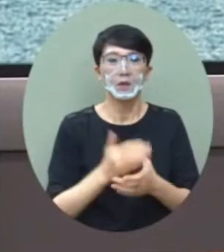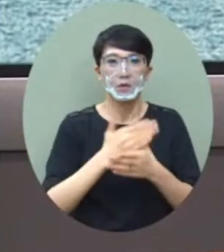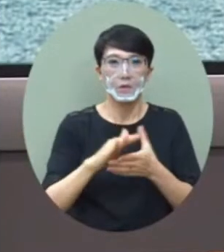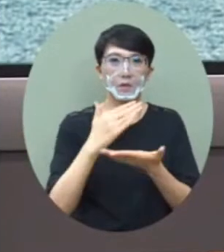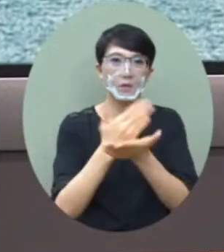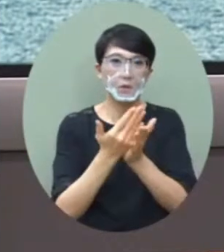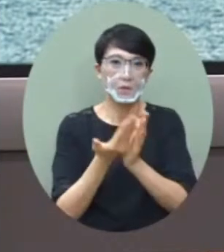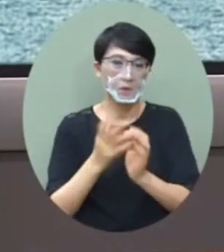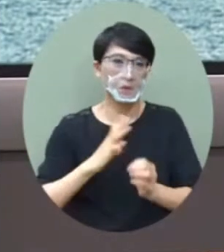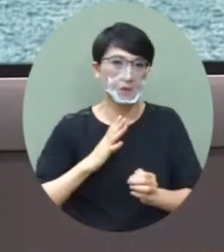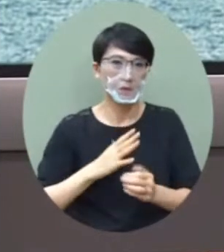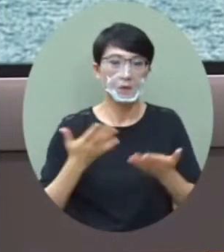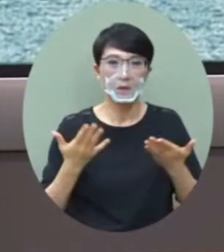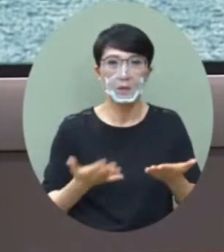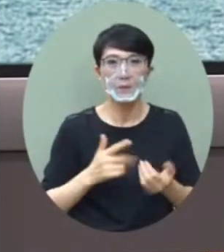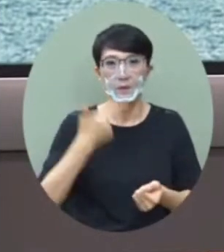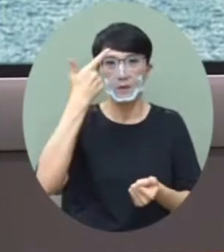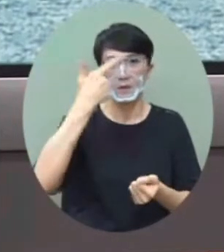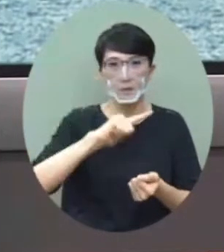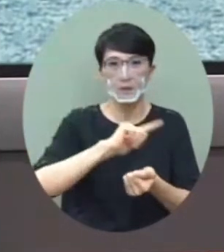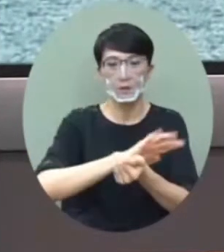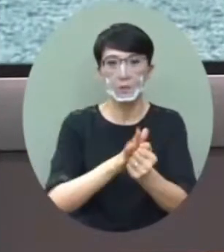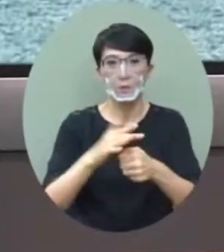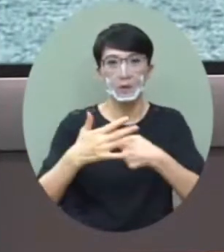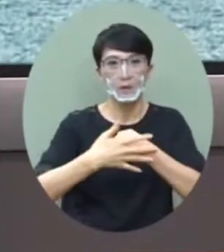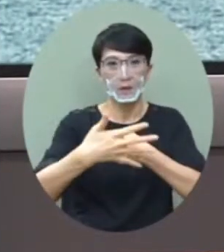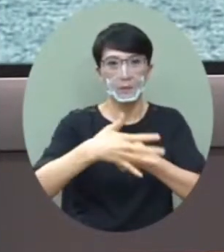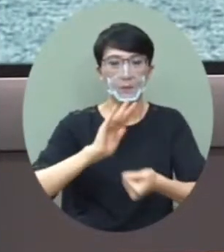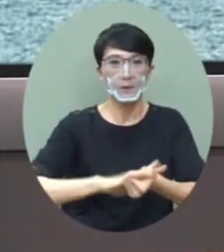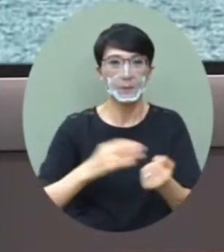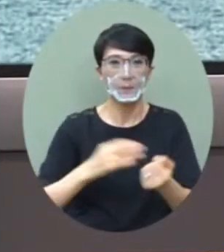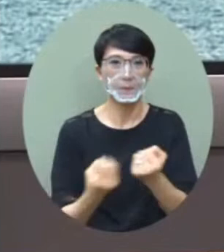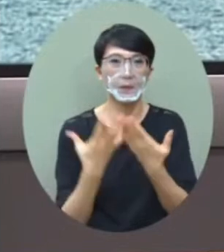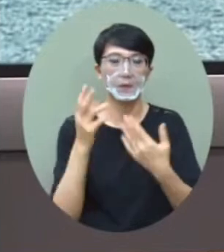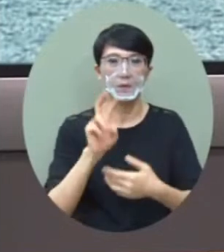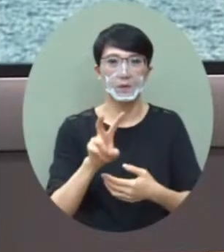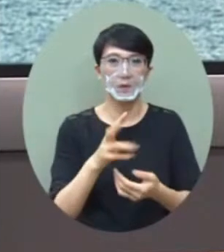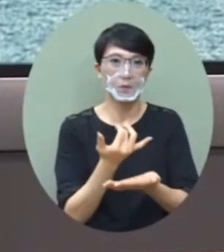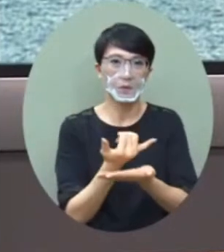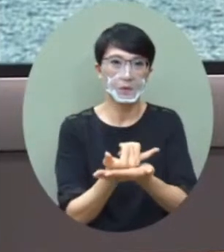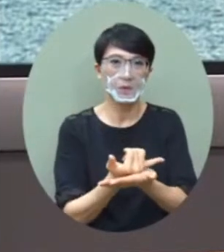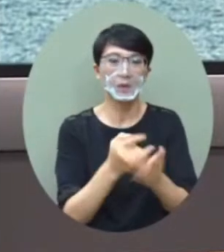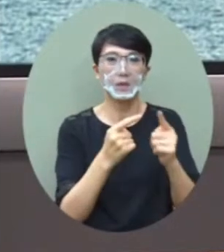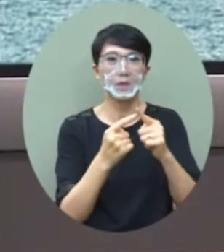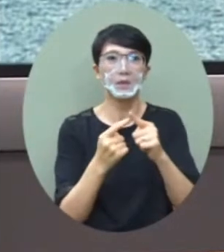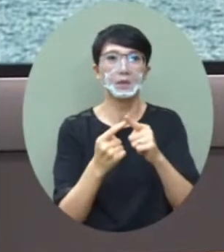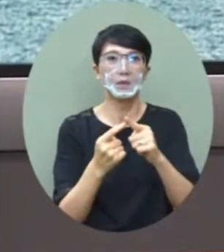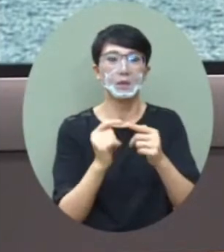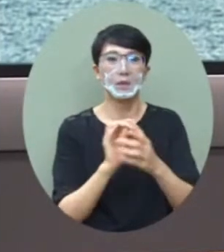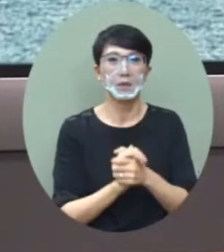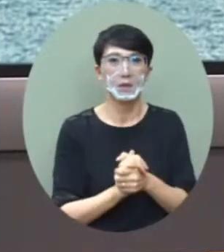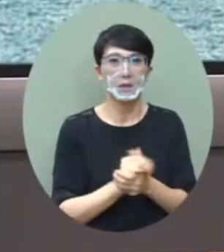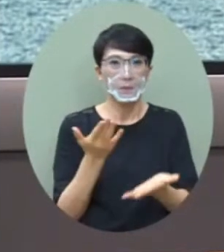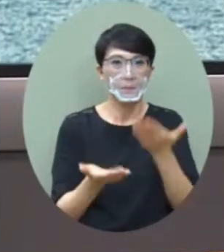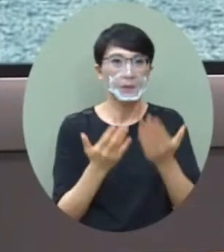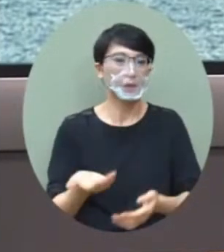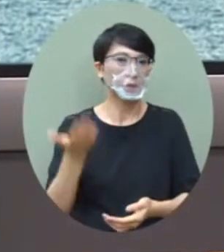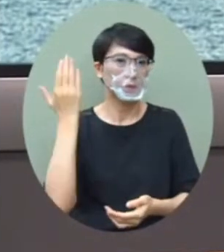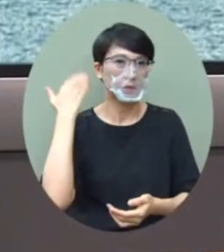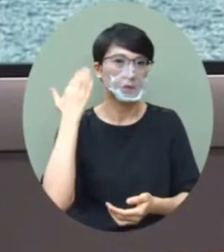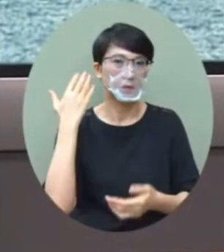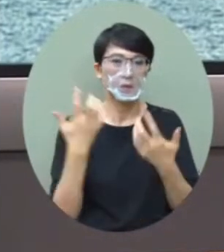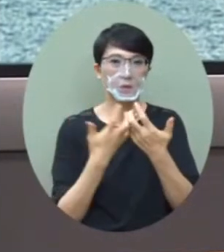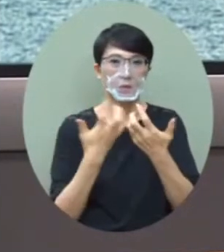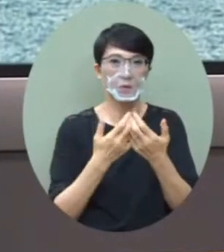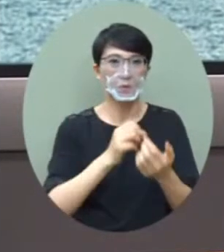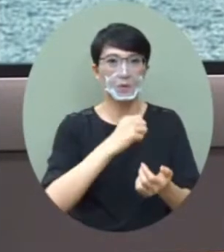complications and even result in death after infection. I think this is widely known. So in the 5th wave of outbreak, we see